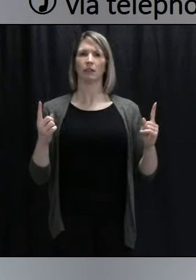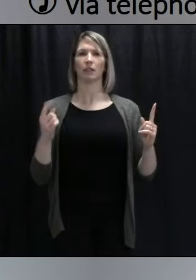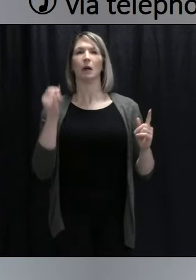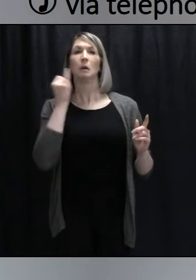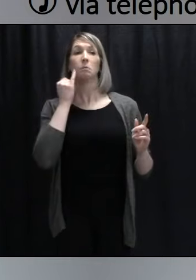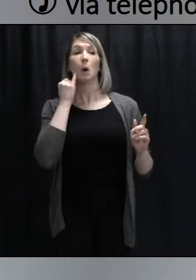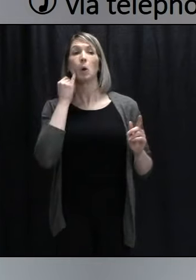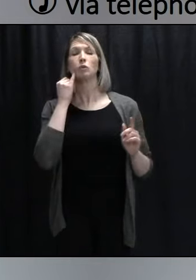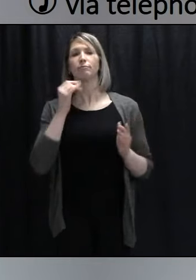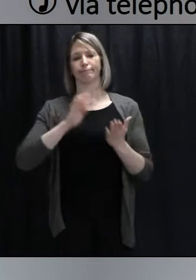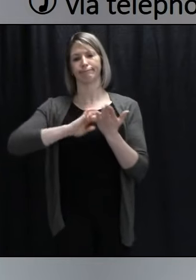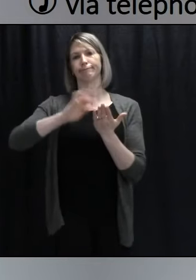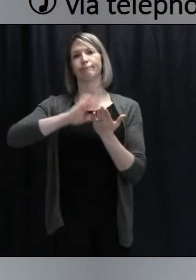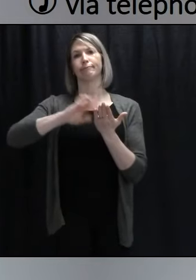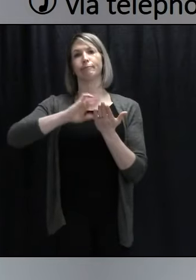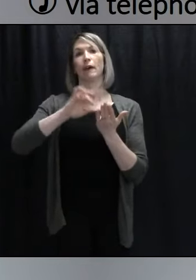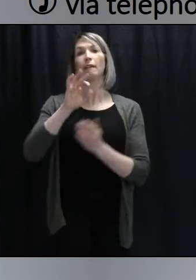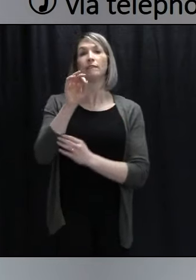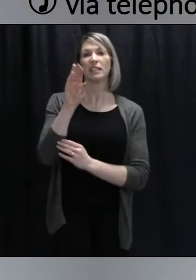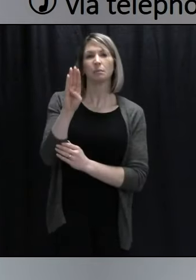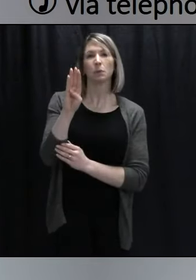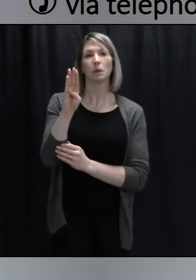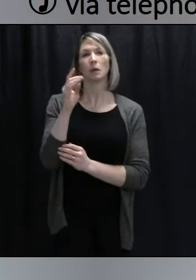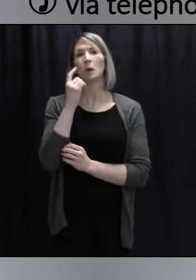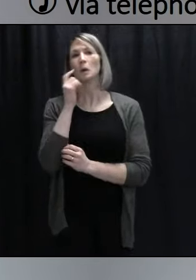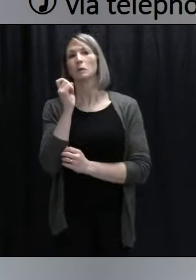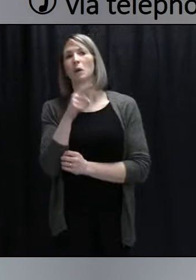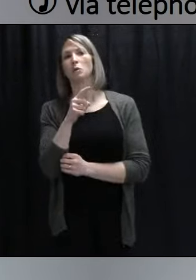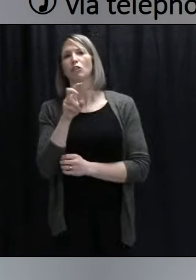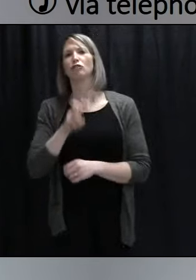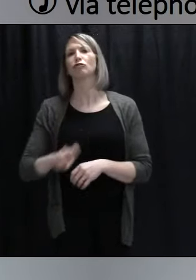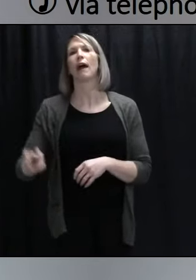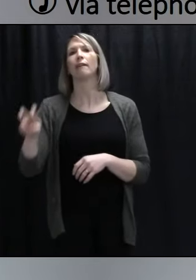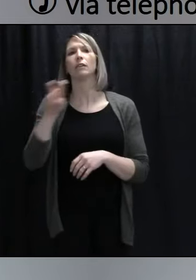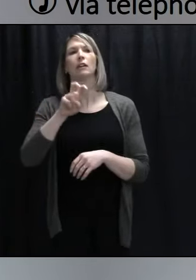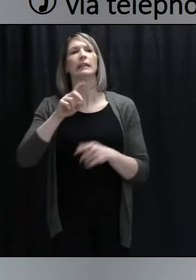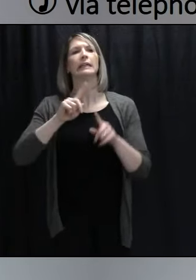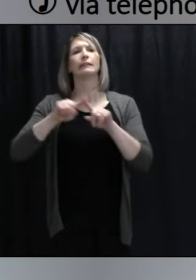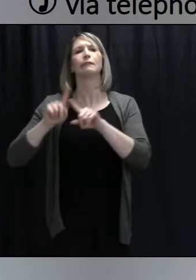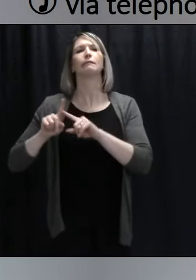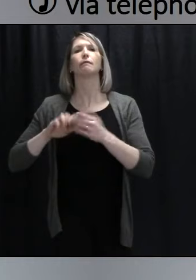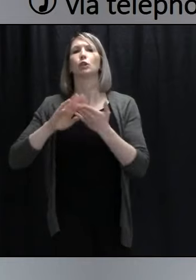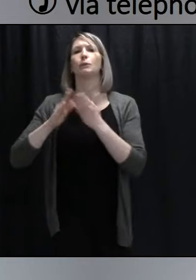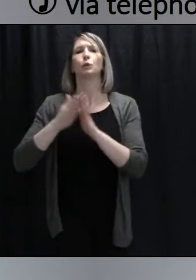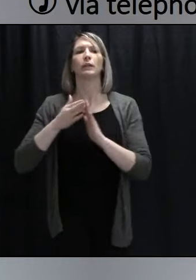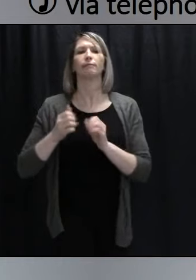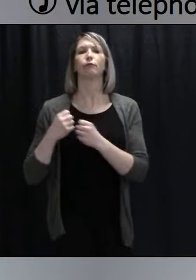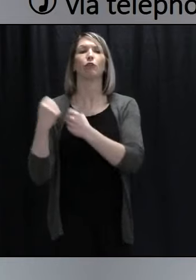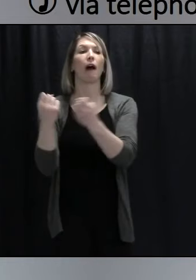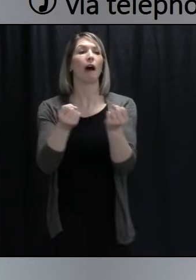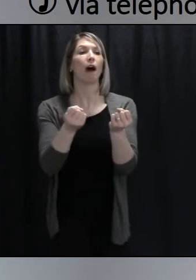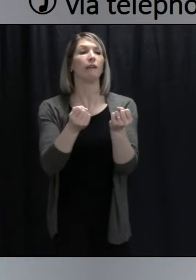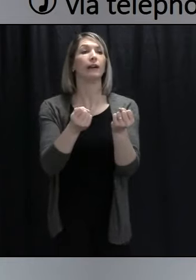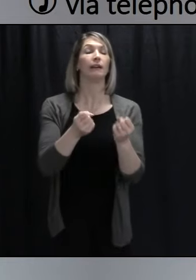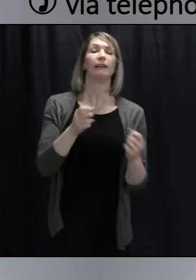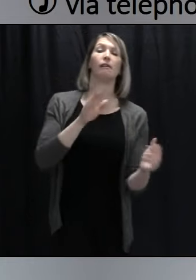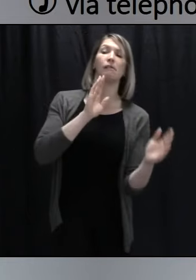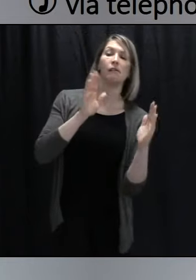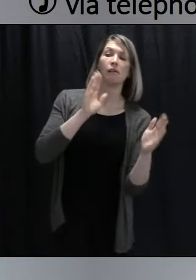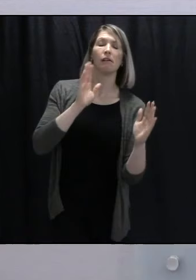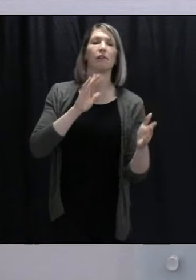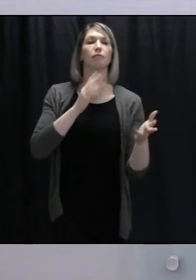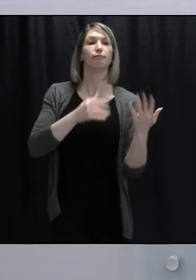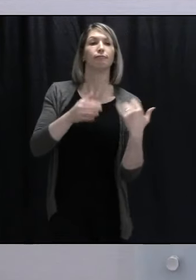Facebook or other social media, they're traveling around the province visiting other communities. Some of them are not doing it